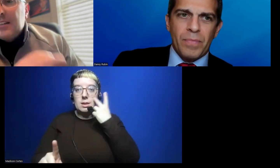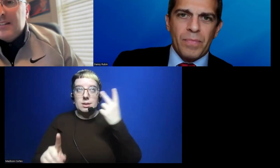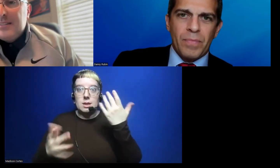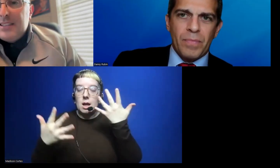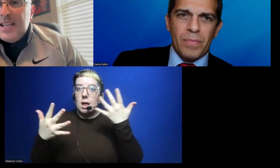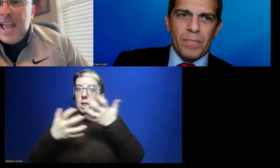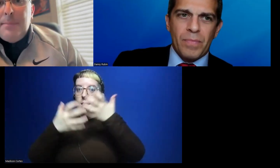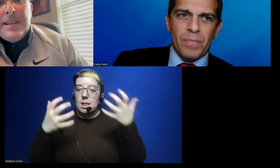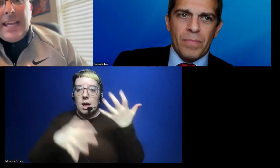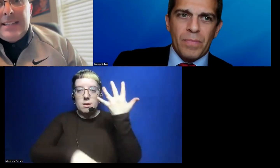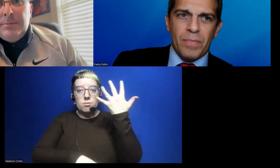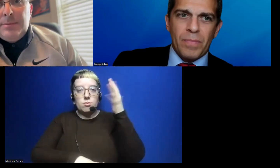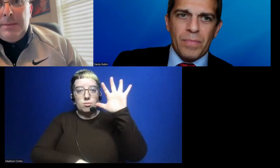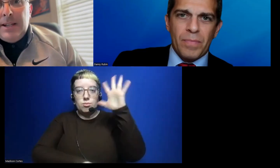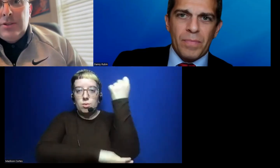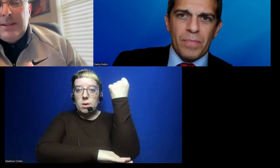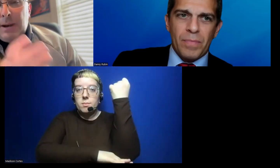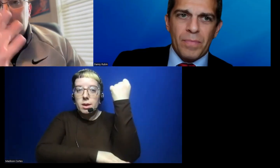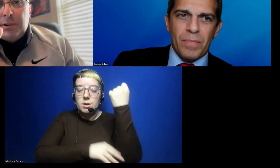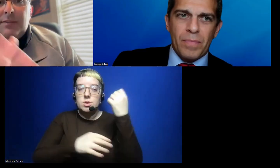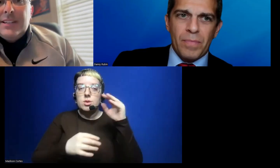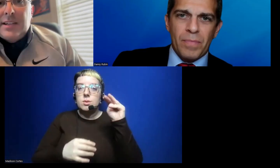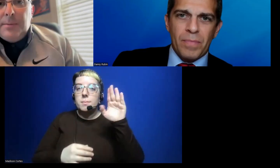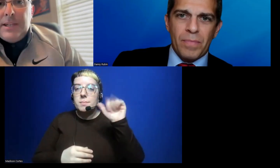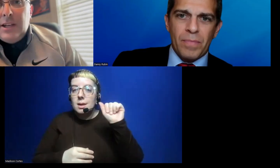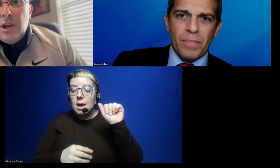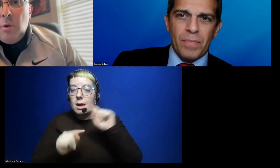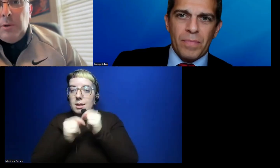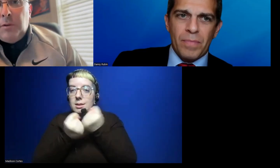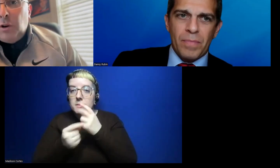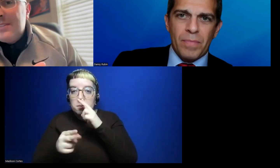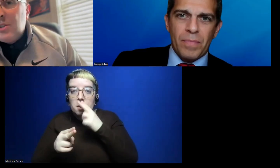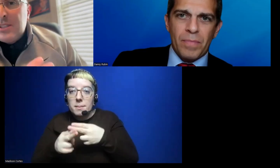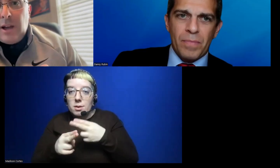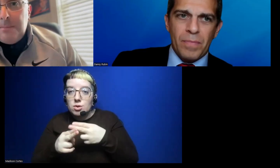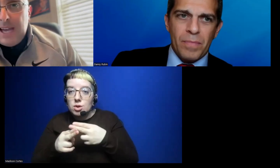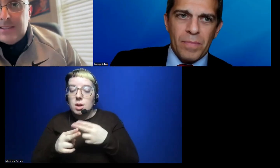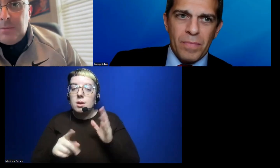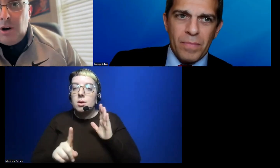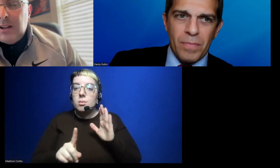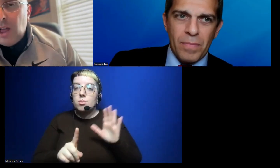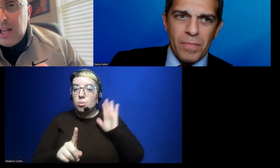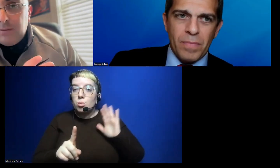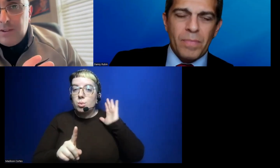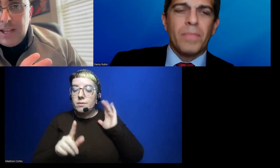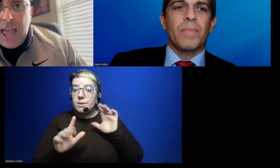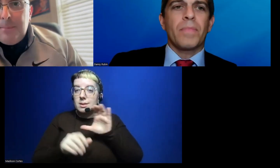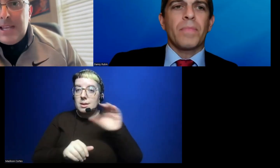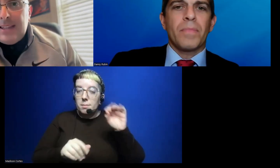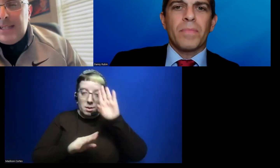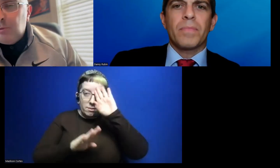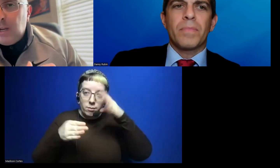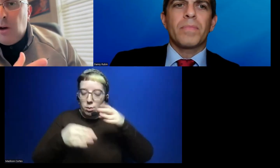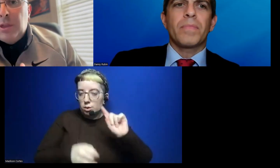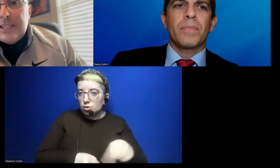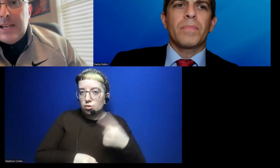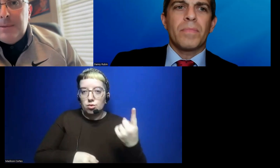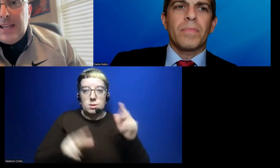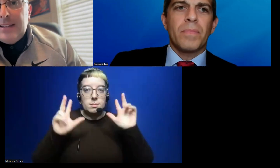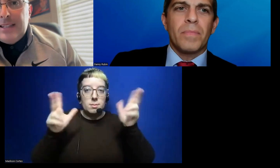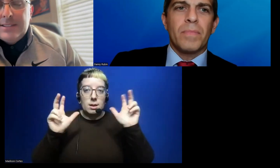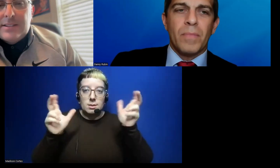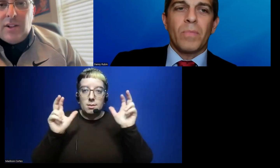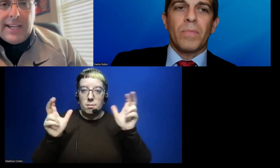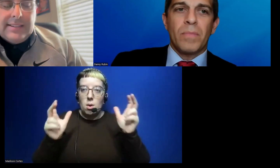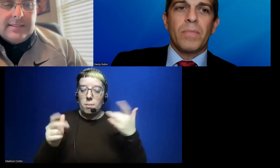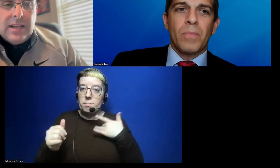and Lakers and NBA teams being mentioned. In my previous company, we focused just on basketball, and a lot of NBA teams. We had all 30